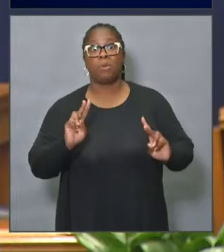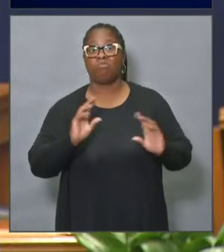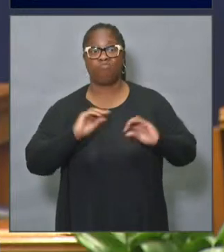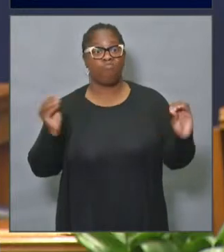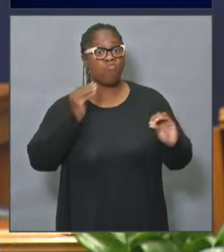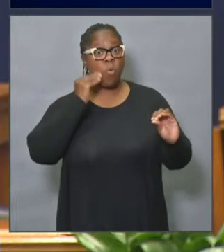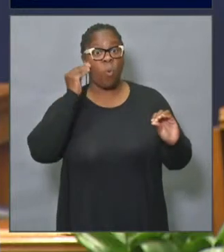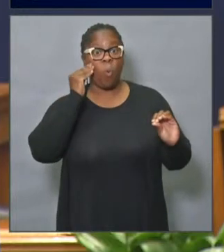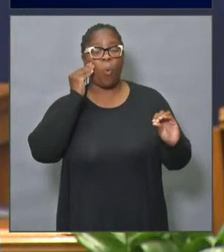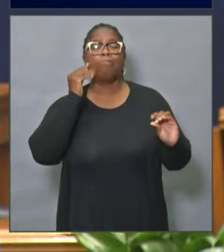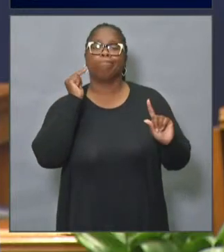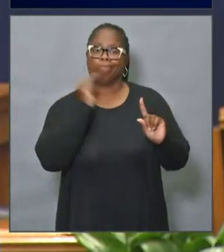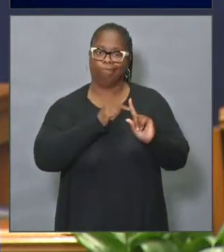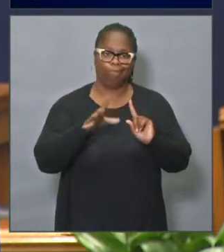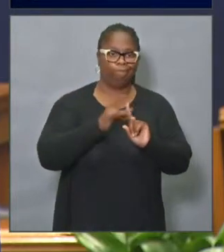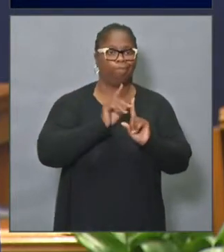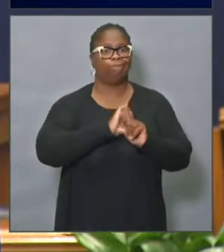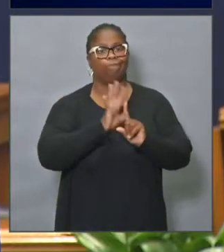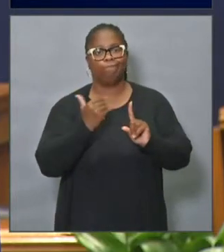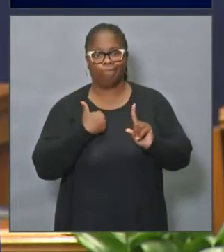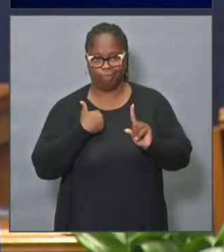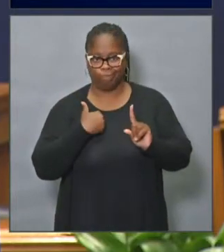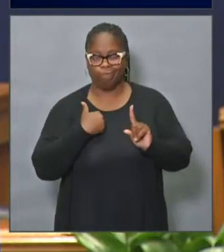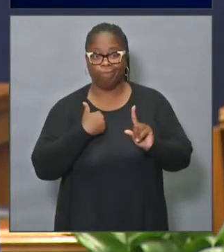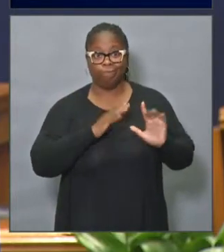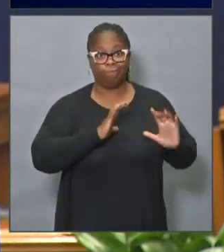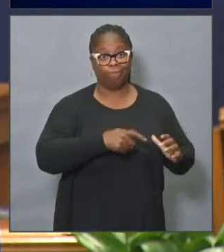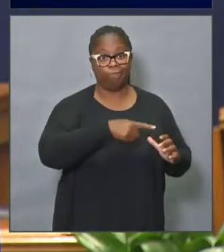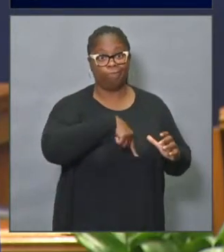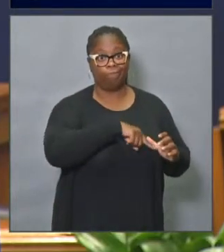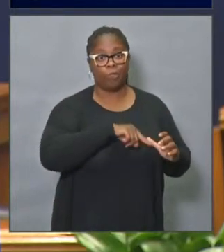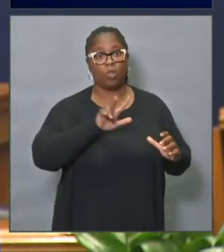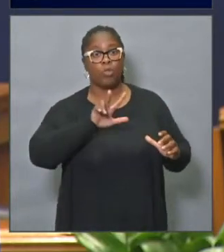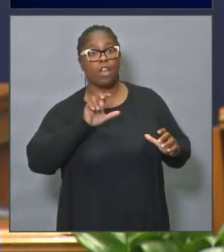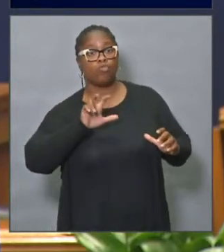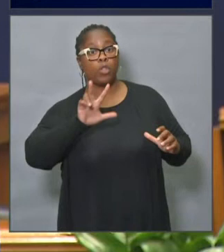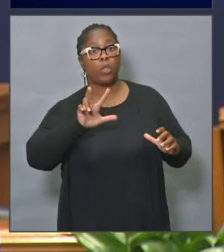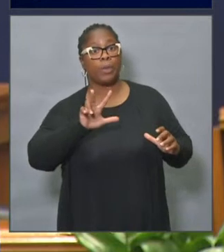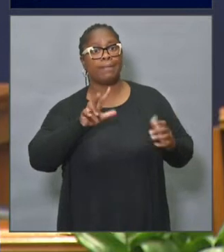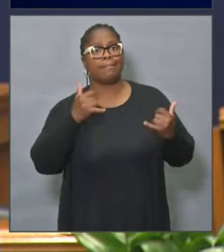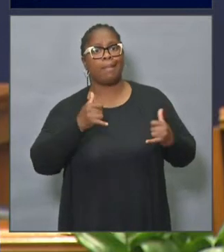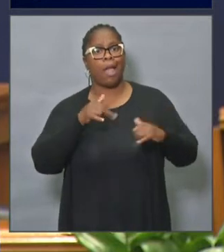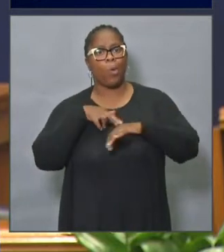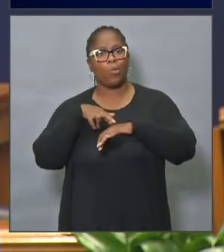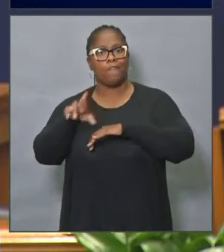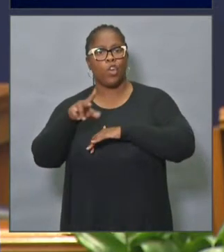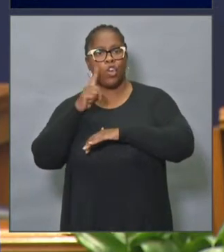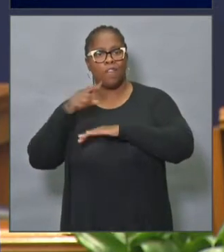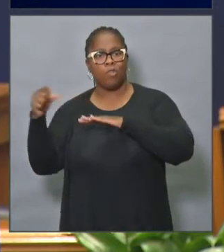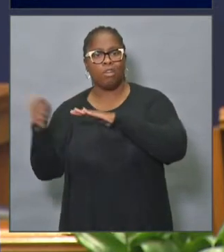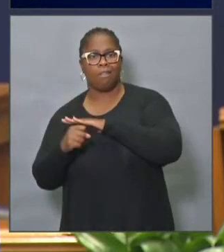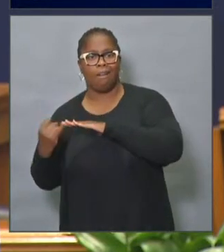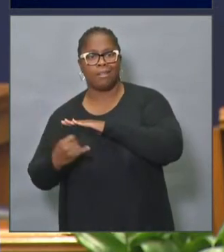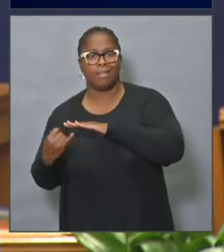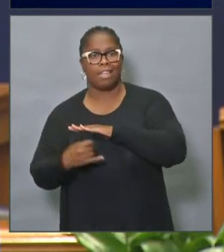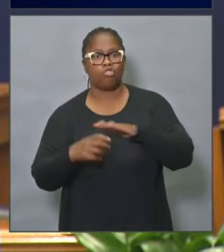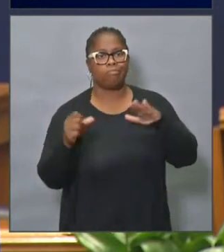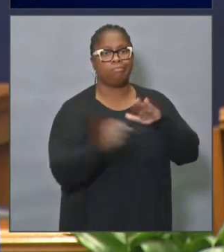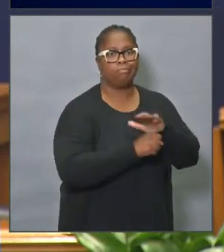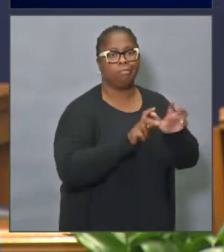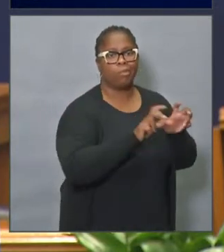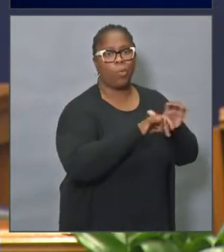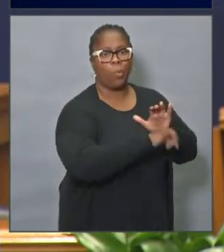experiencing homelessness, and among these cases, 303 were referred to isolation and quarantine sites where they